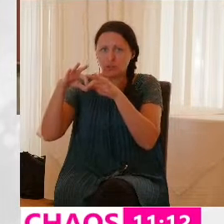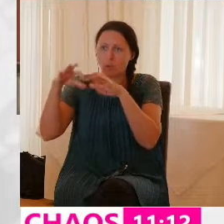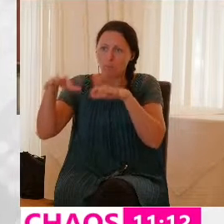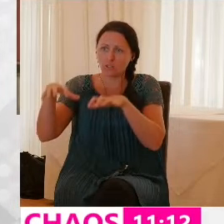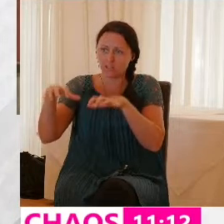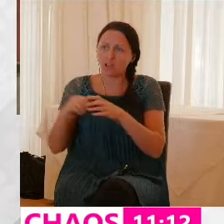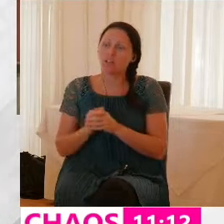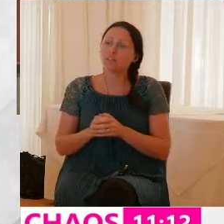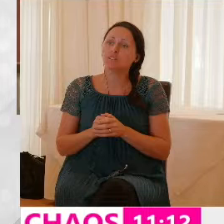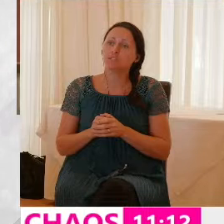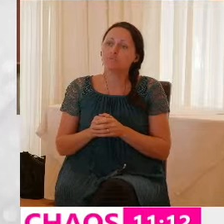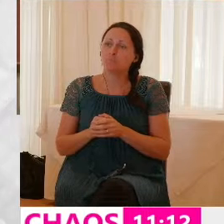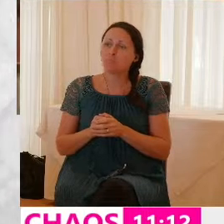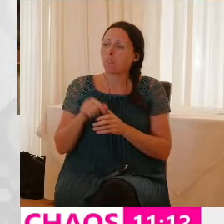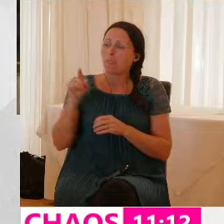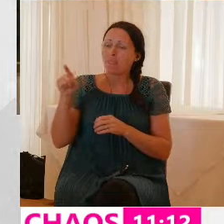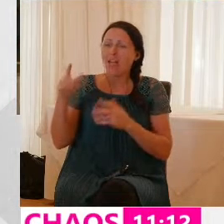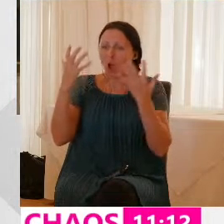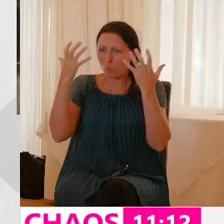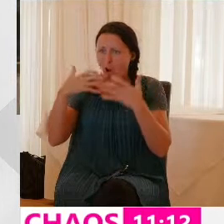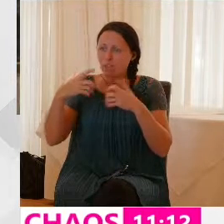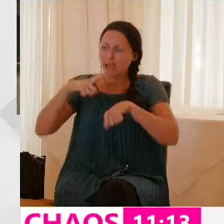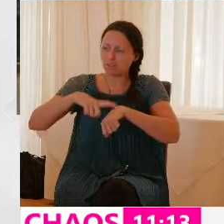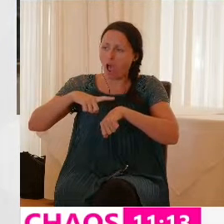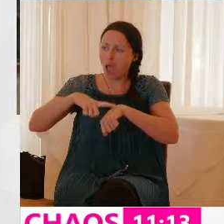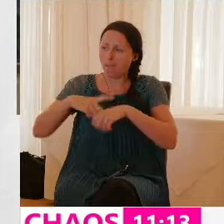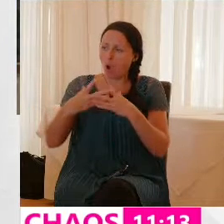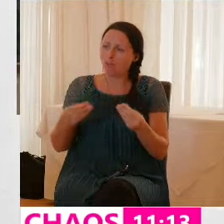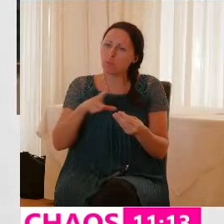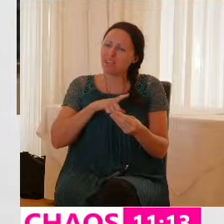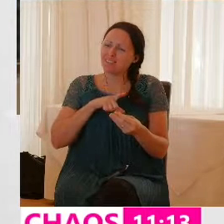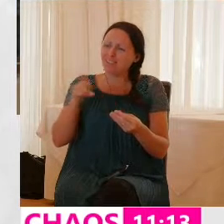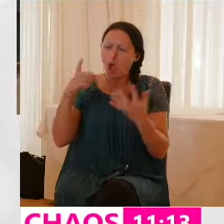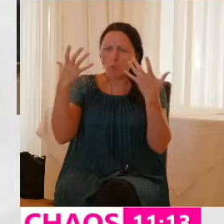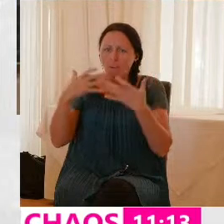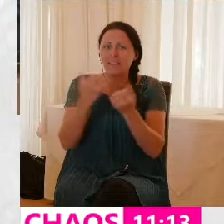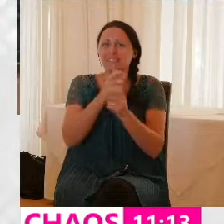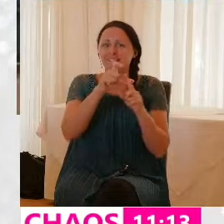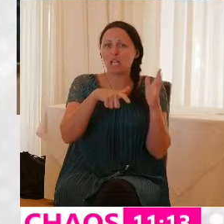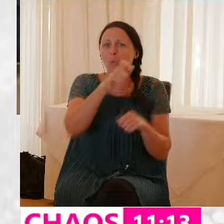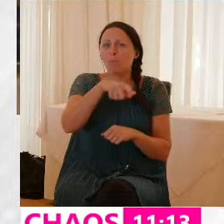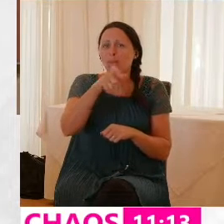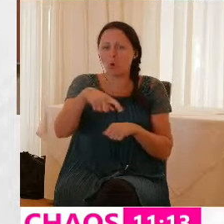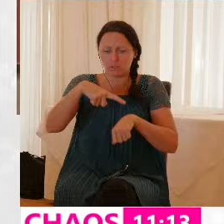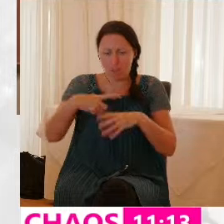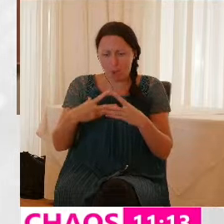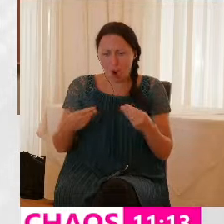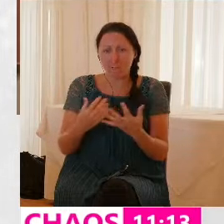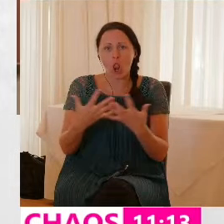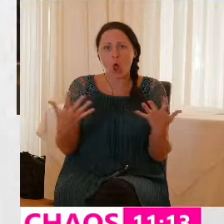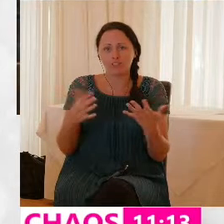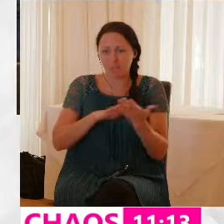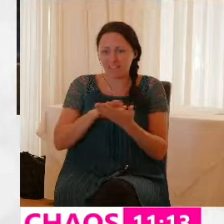or time of monster as well, because they think that disabled people take a lot of time, so it starts another loop